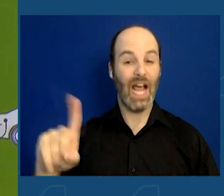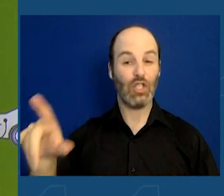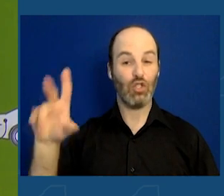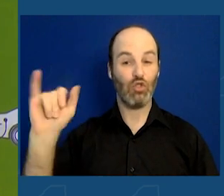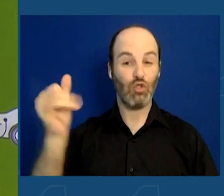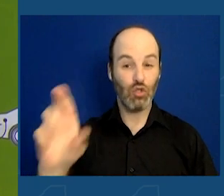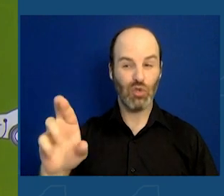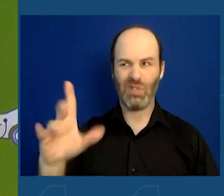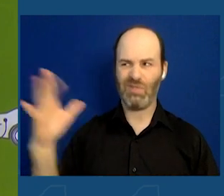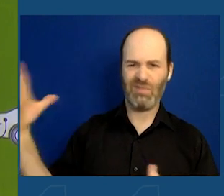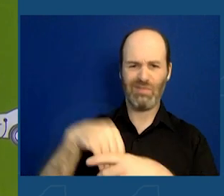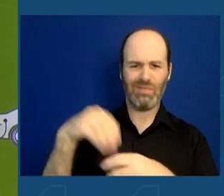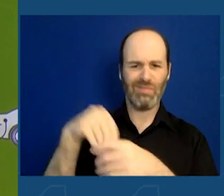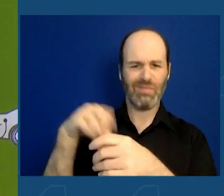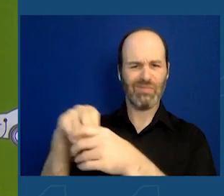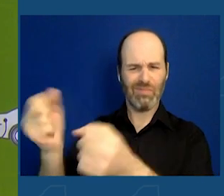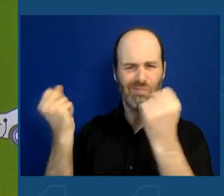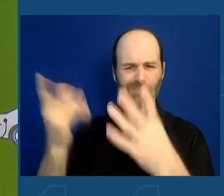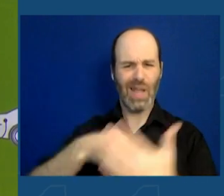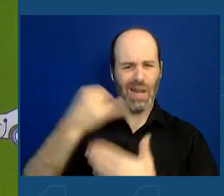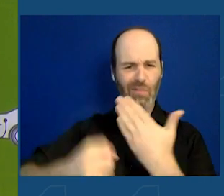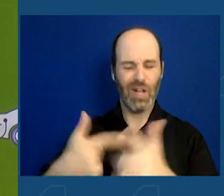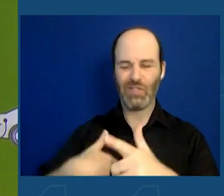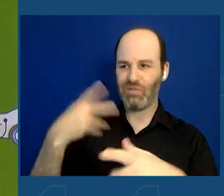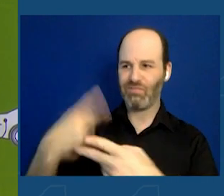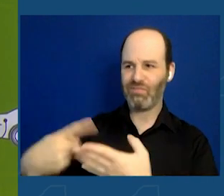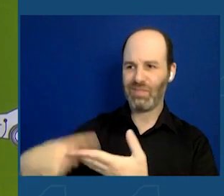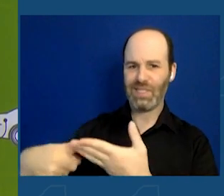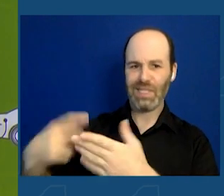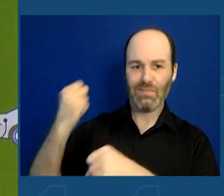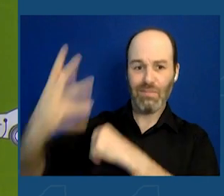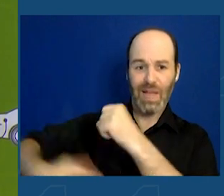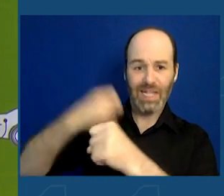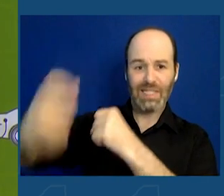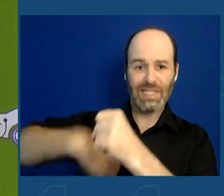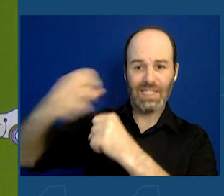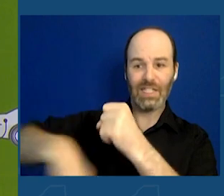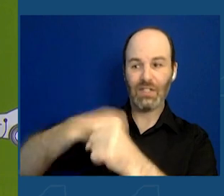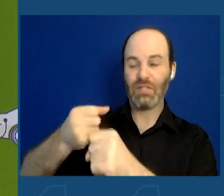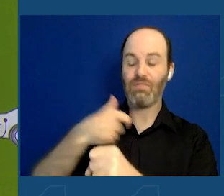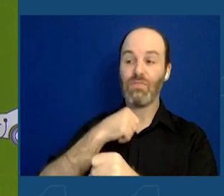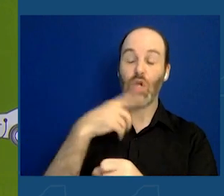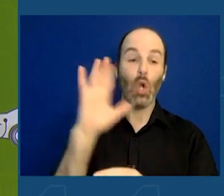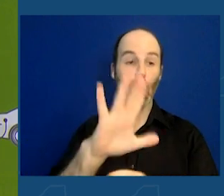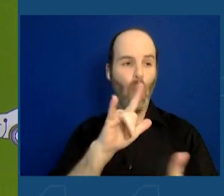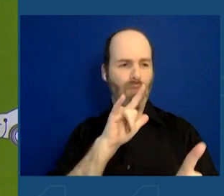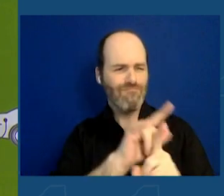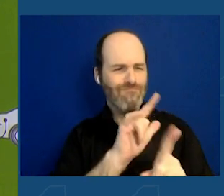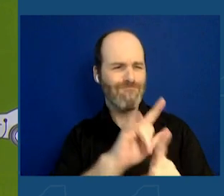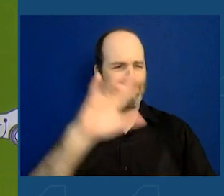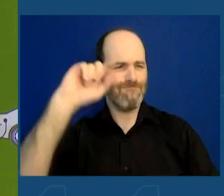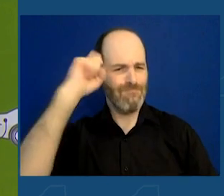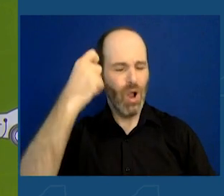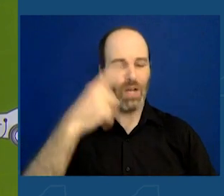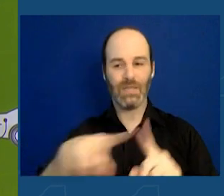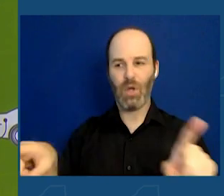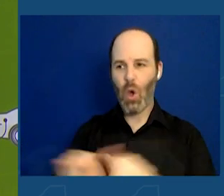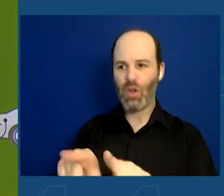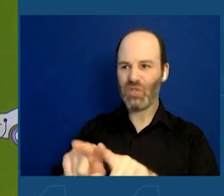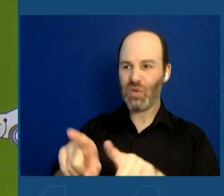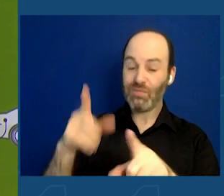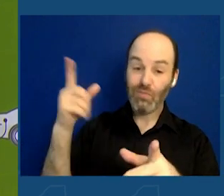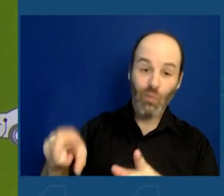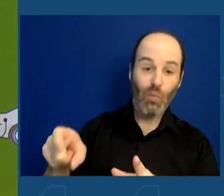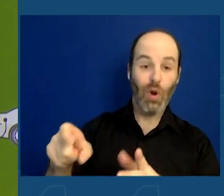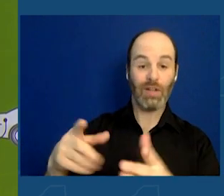many, many, many years about not just your love for the Bronx, but the necessity of giving the Bronx more. And we'll